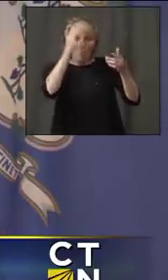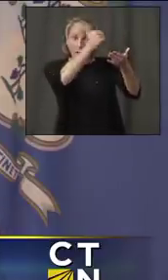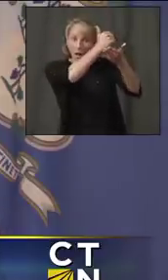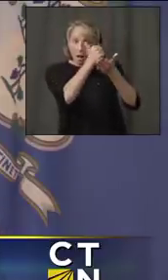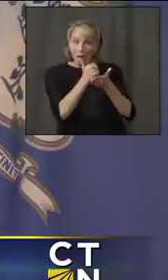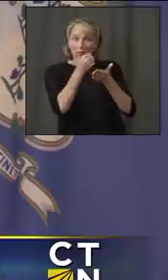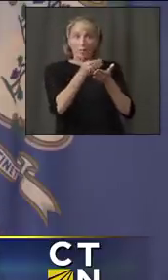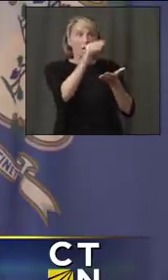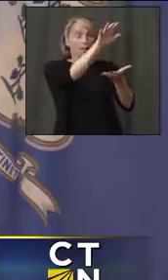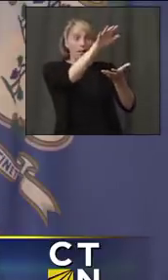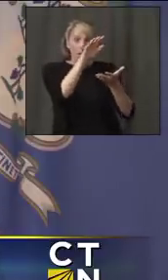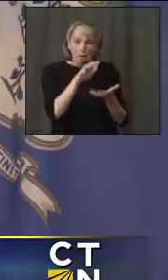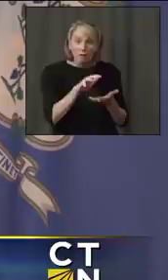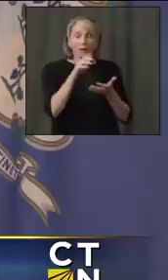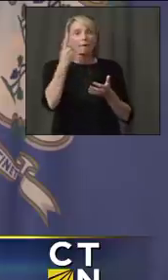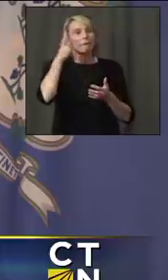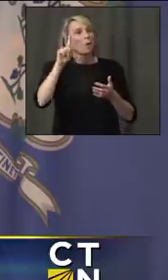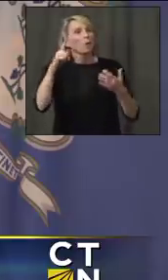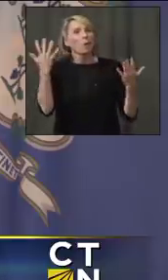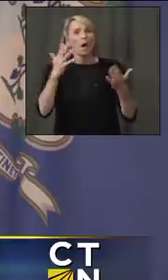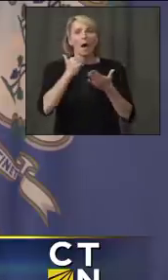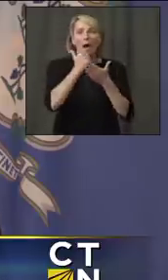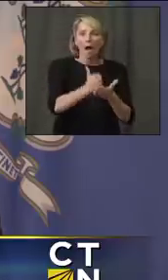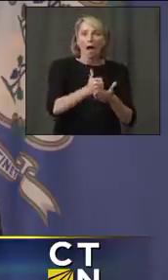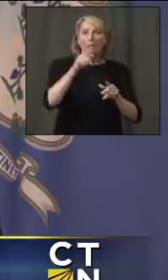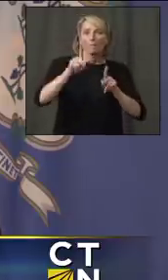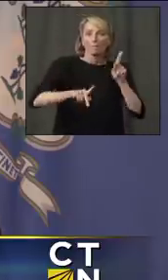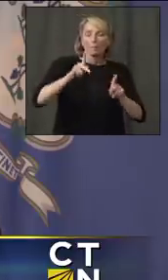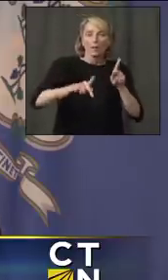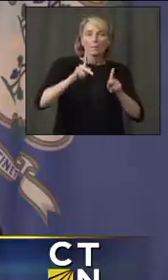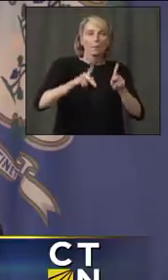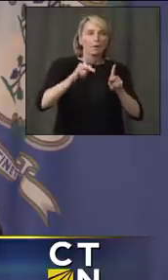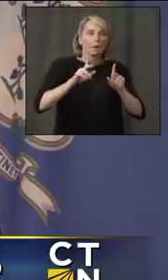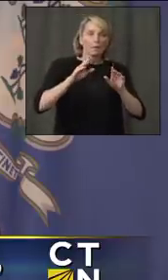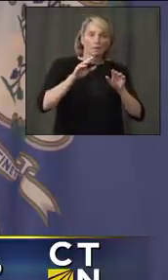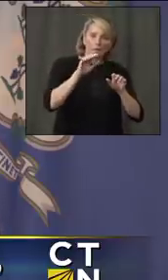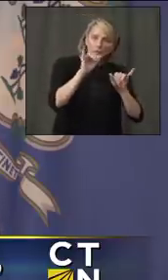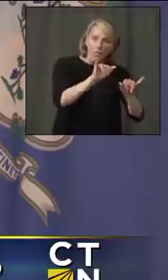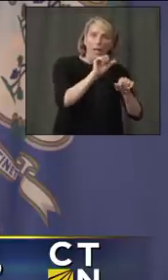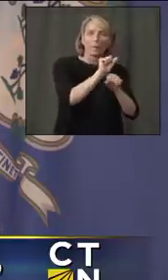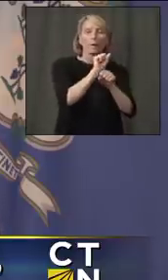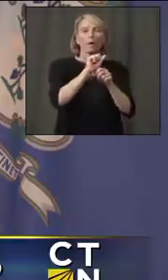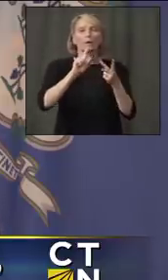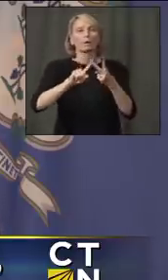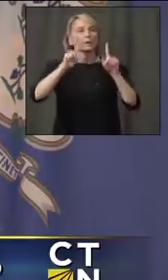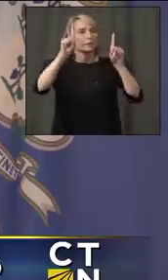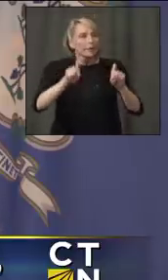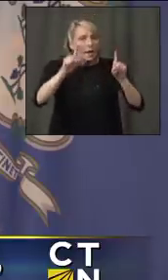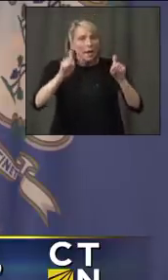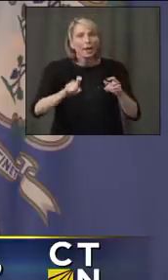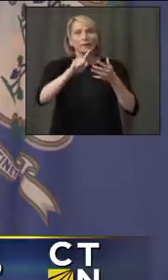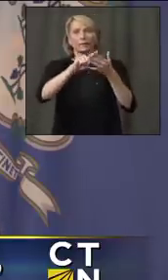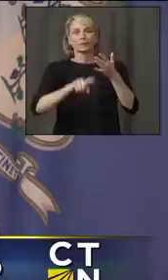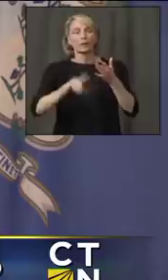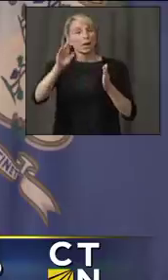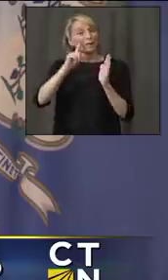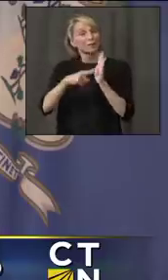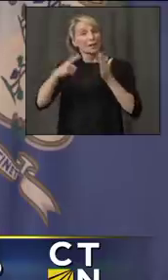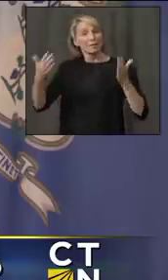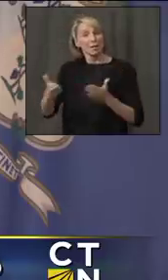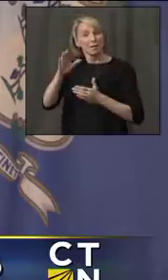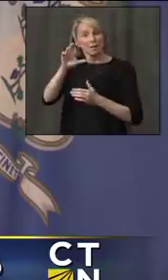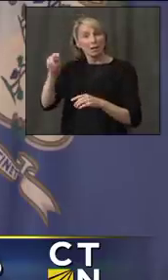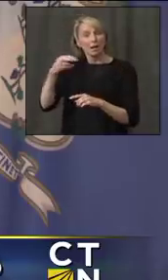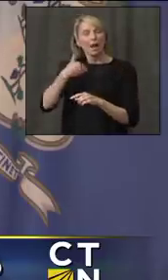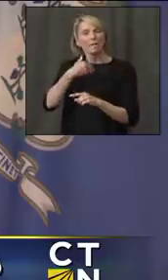of testing, what we can expect so that Miguel knows exactly the budget he has so that teachers know how they